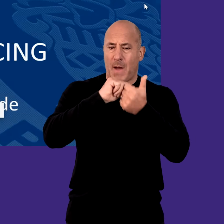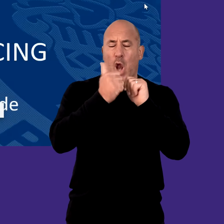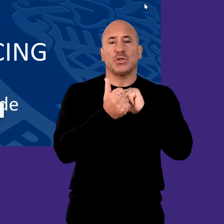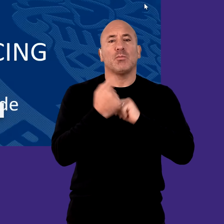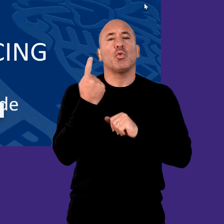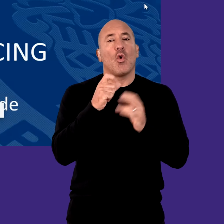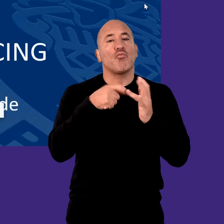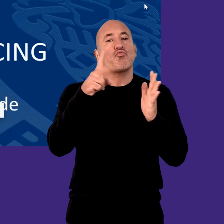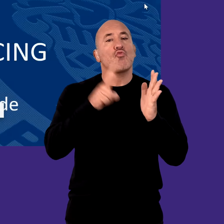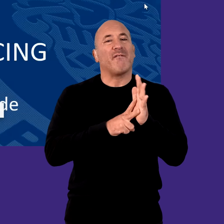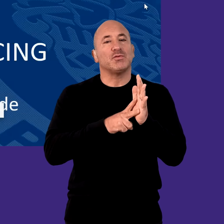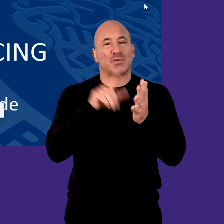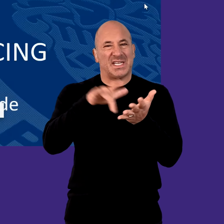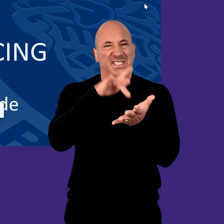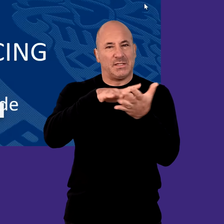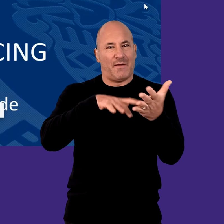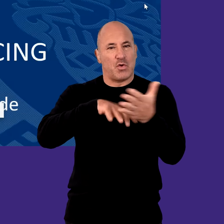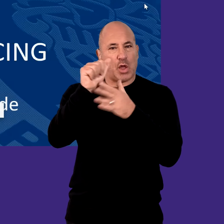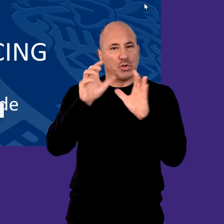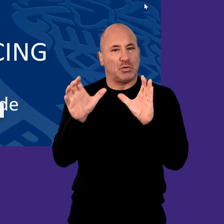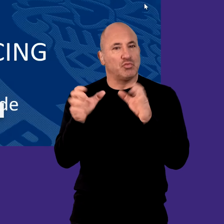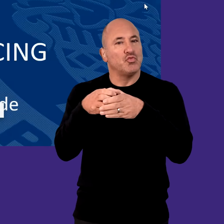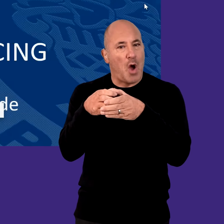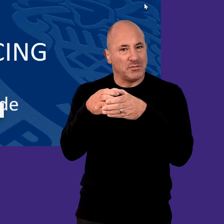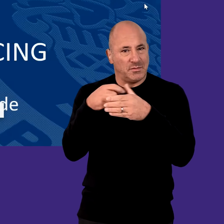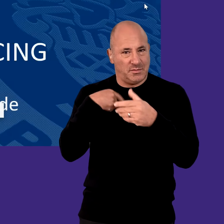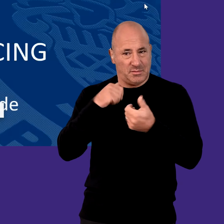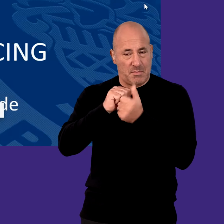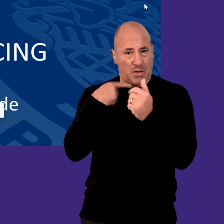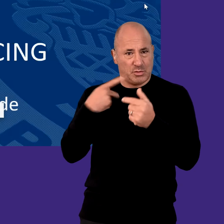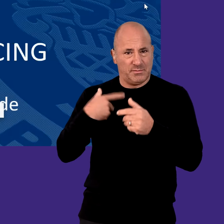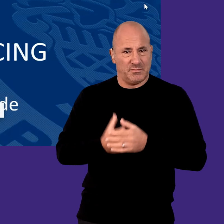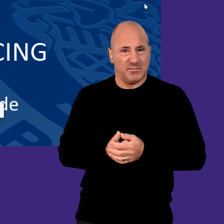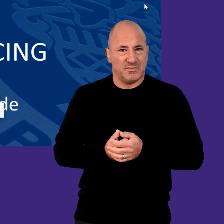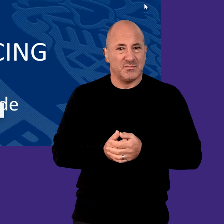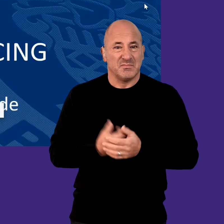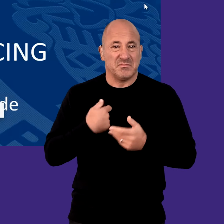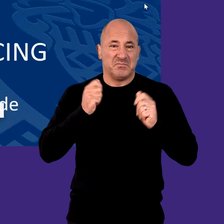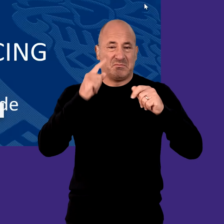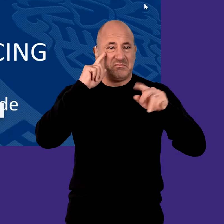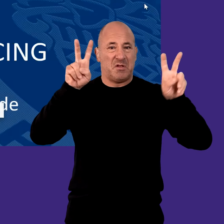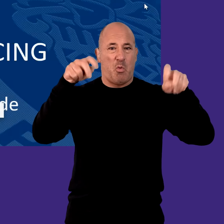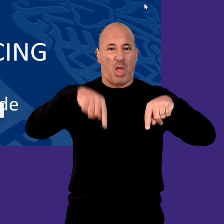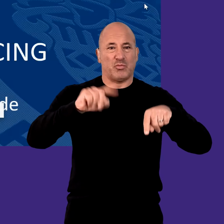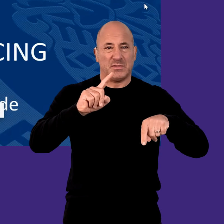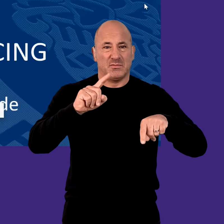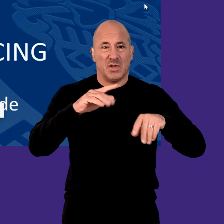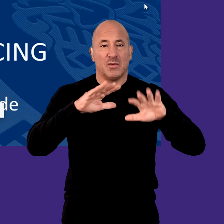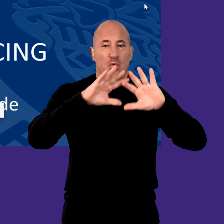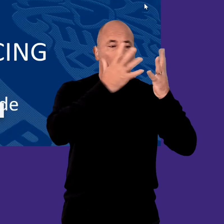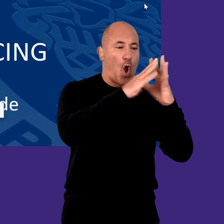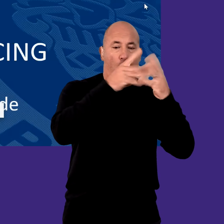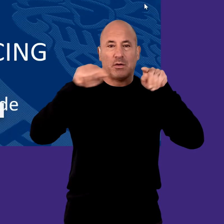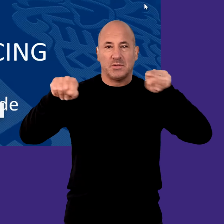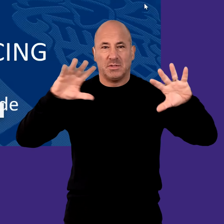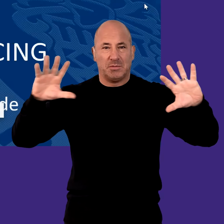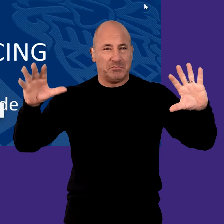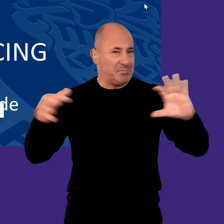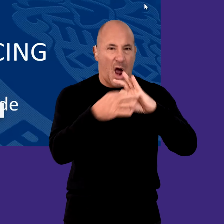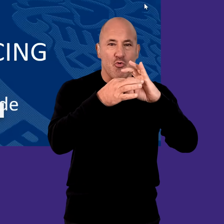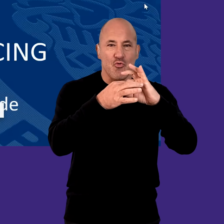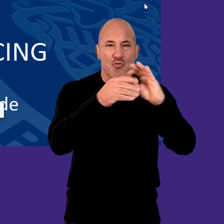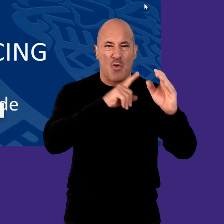Midlands Police to talk about the partnership that we had with the Coventry City of Culture Trust. And I've entitled this presentation